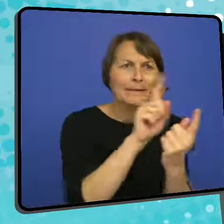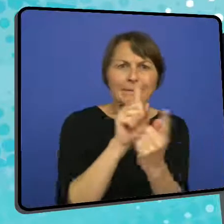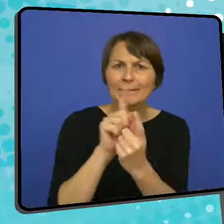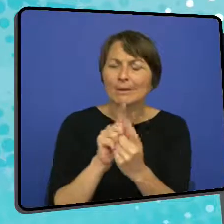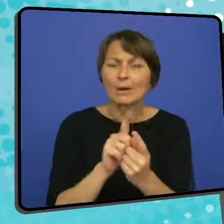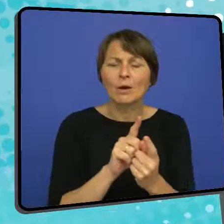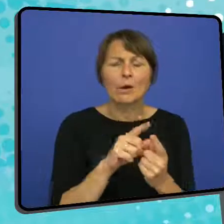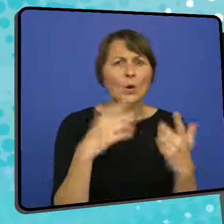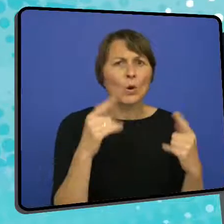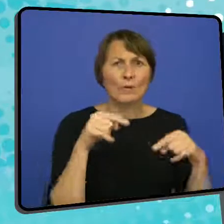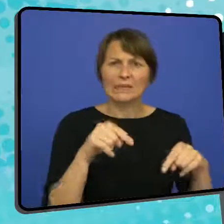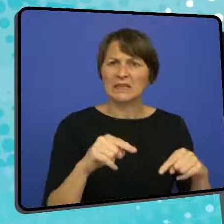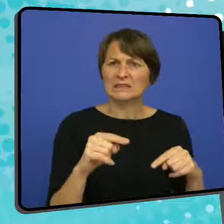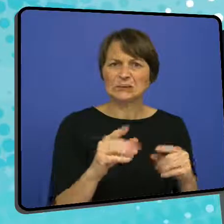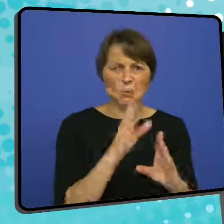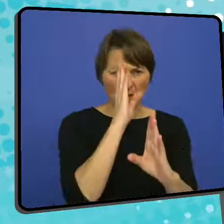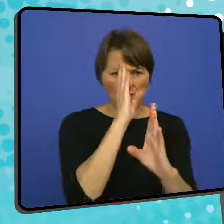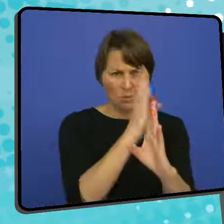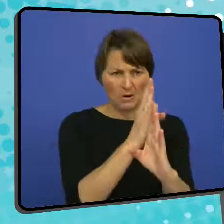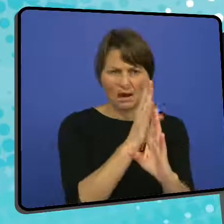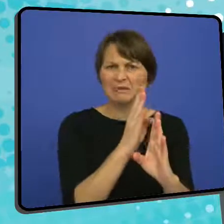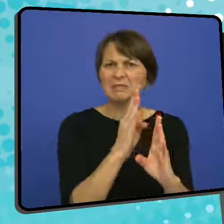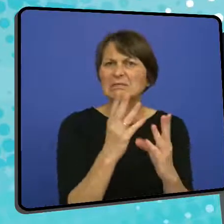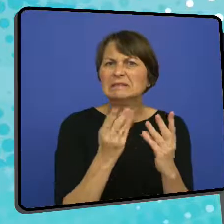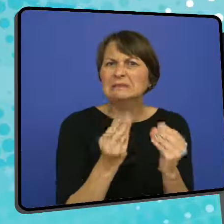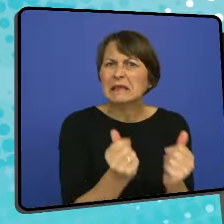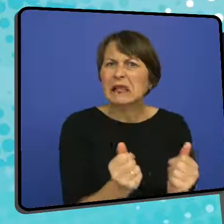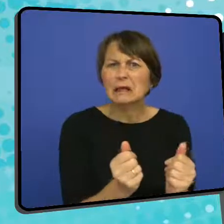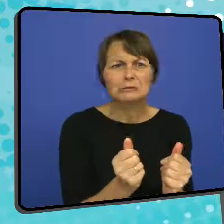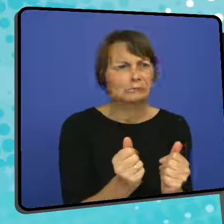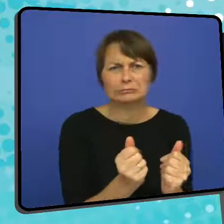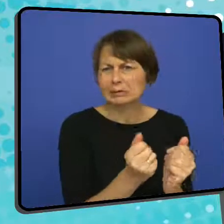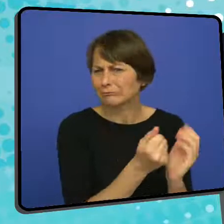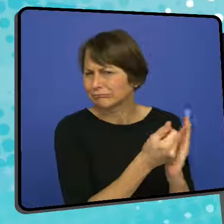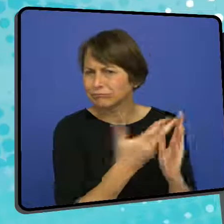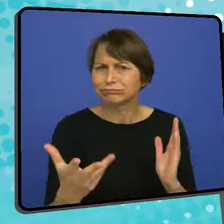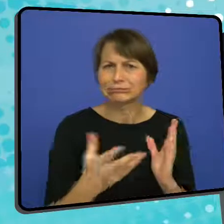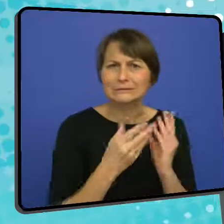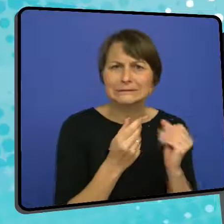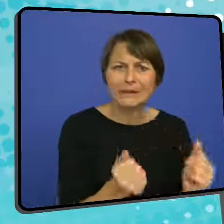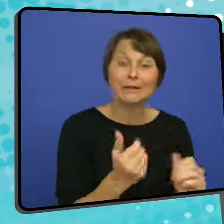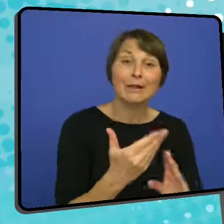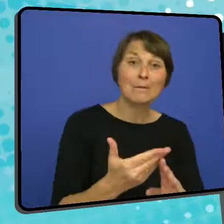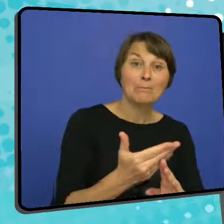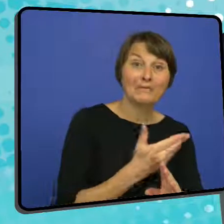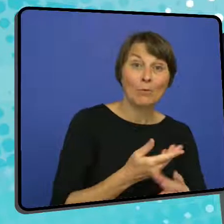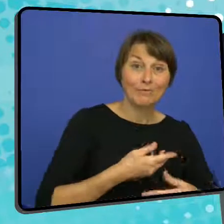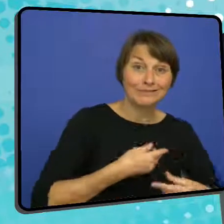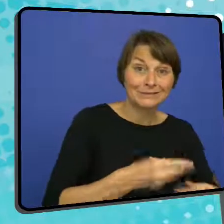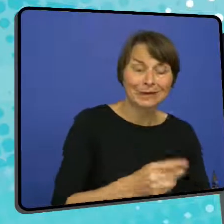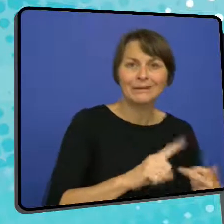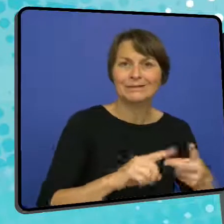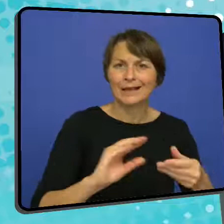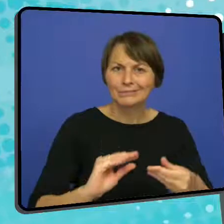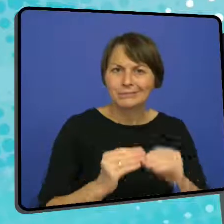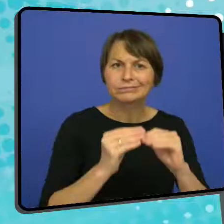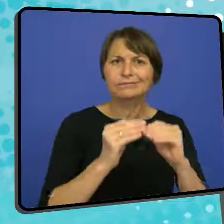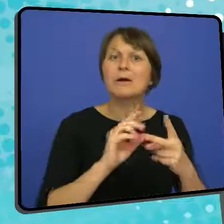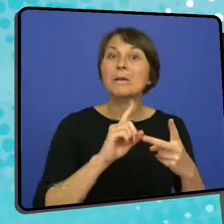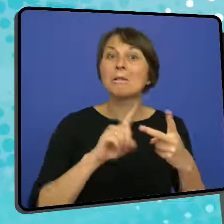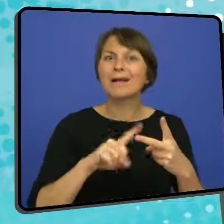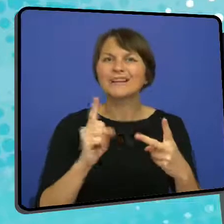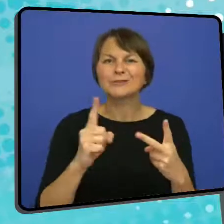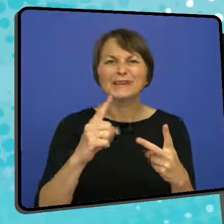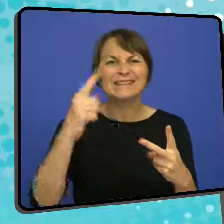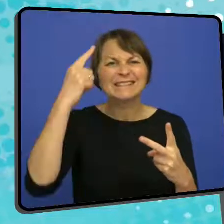in creating an AI solution, from pre-sales, recruiting, consultancy, to creating the deep neural network itself and running